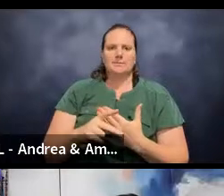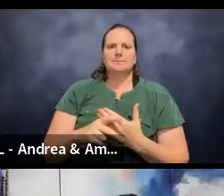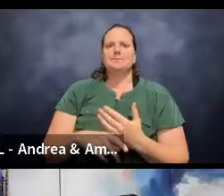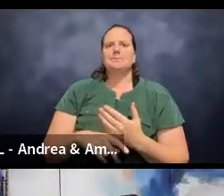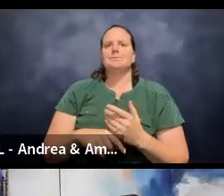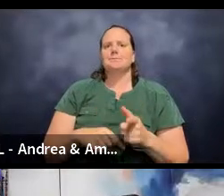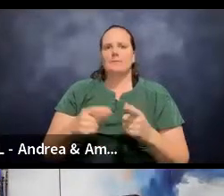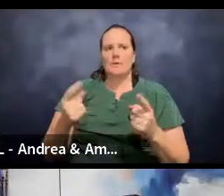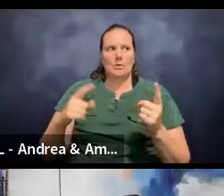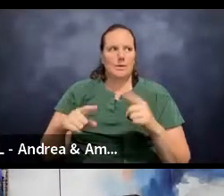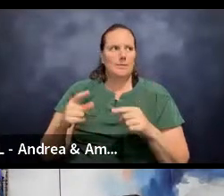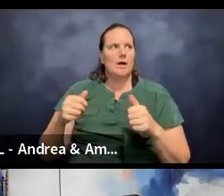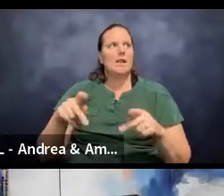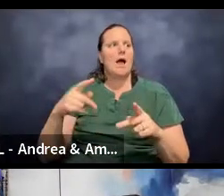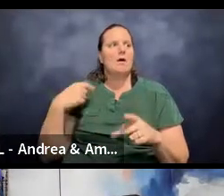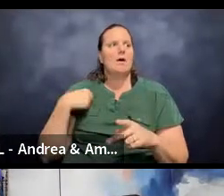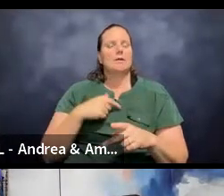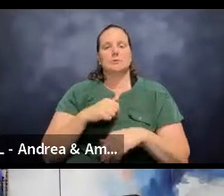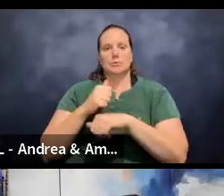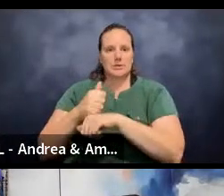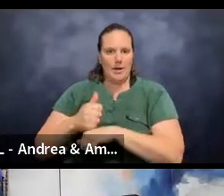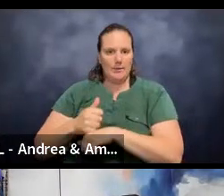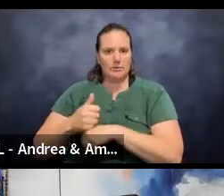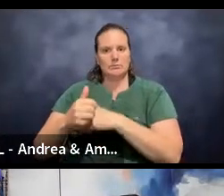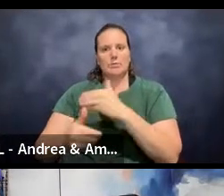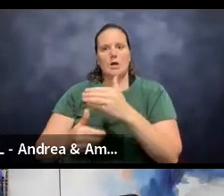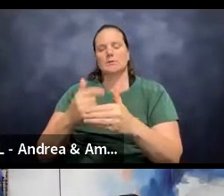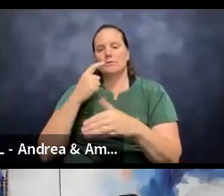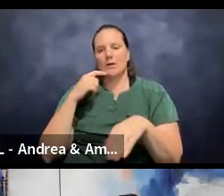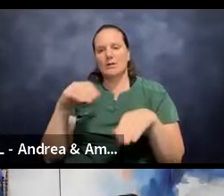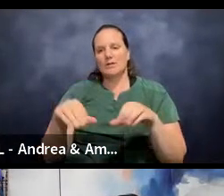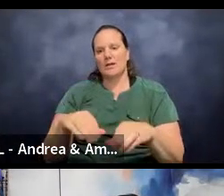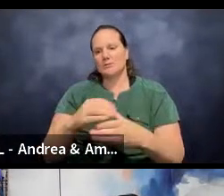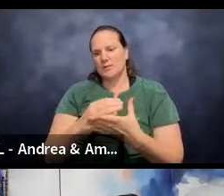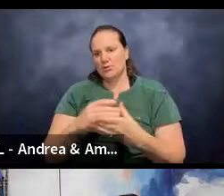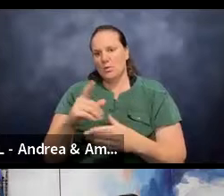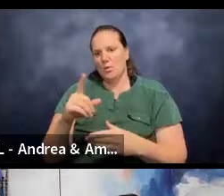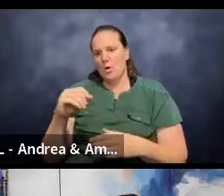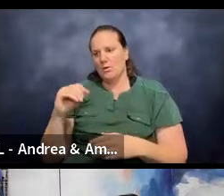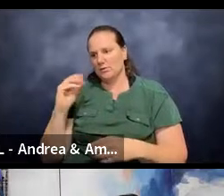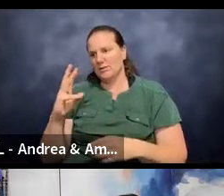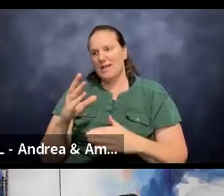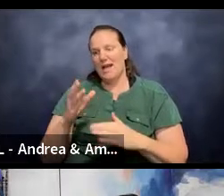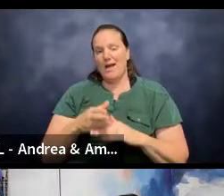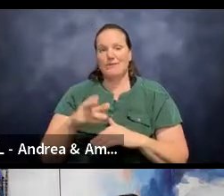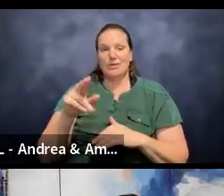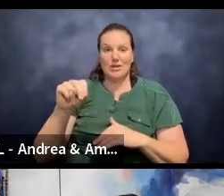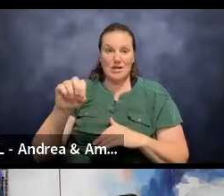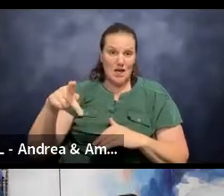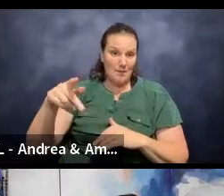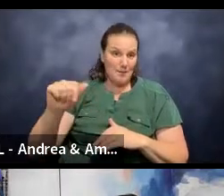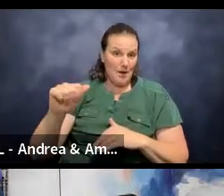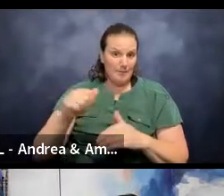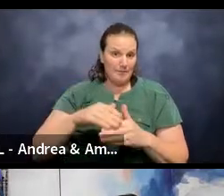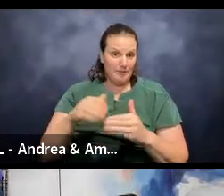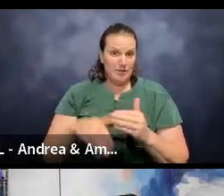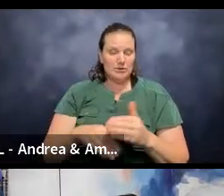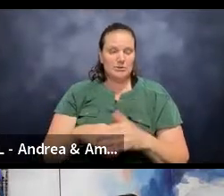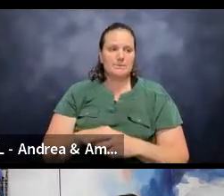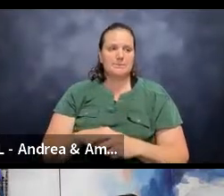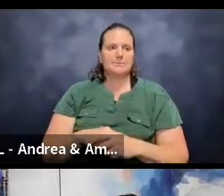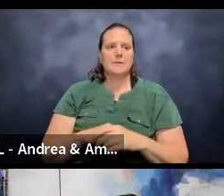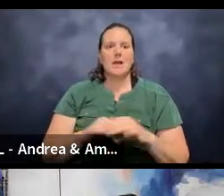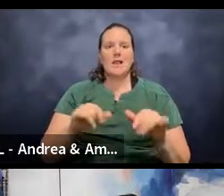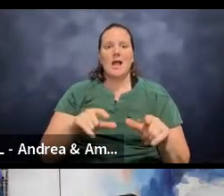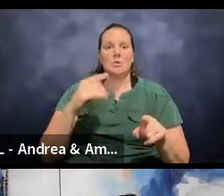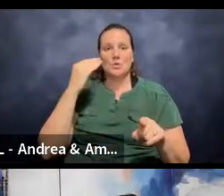programmatic agreement allows us to establish a process for conducting Section 106 after NEPA has been completed. And so as you note, all